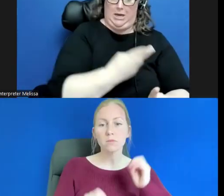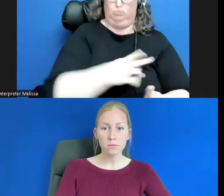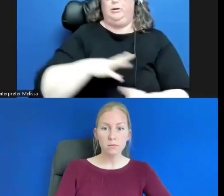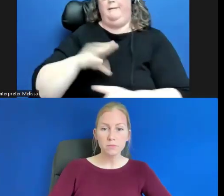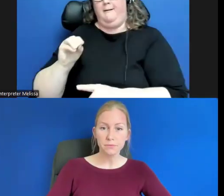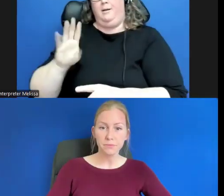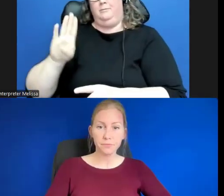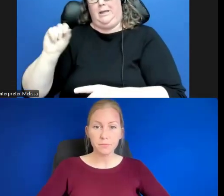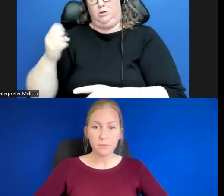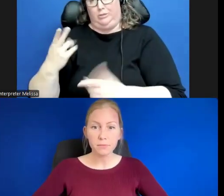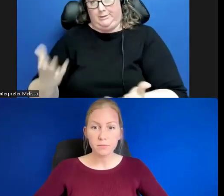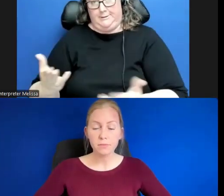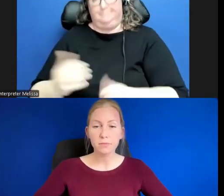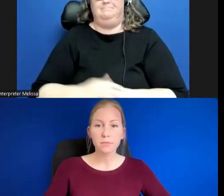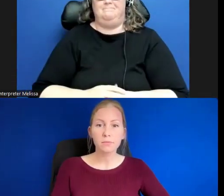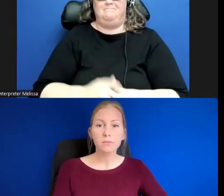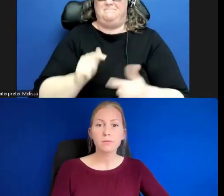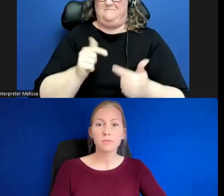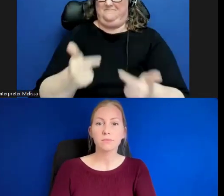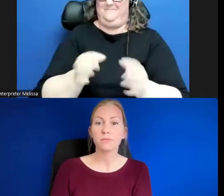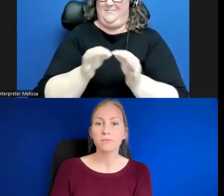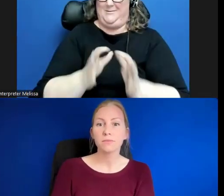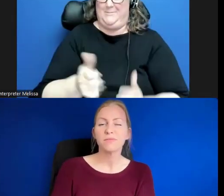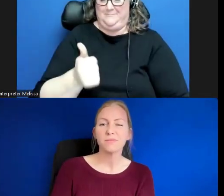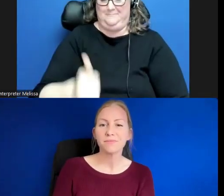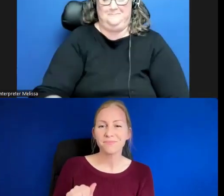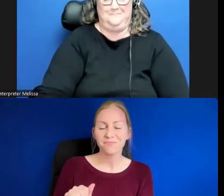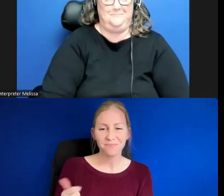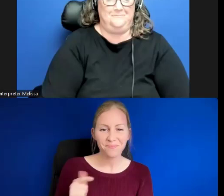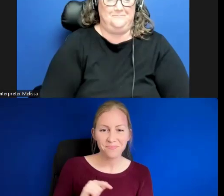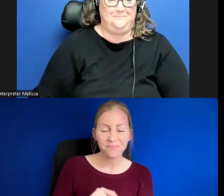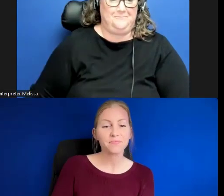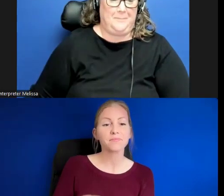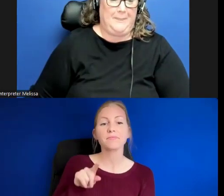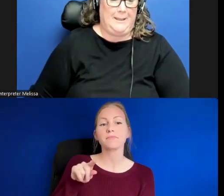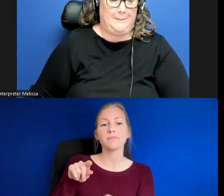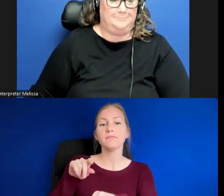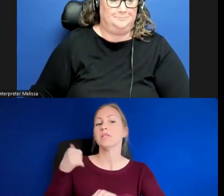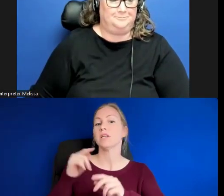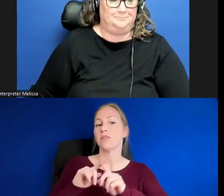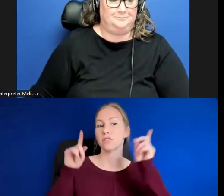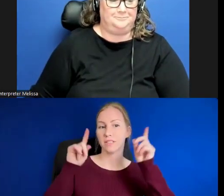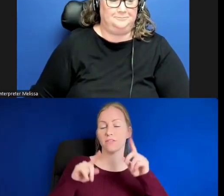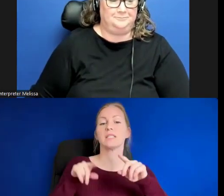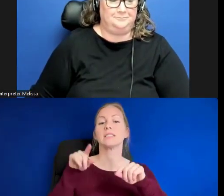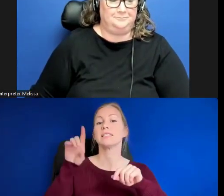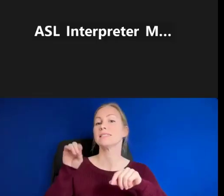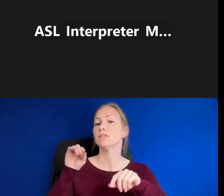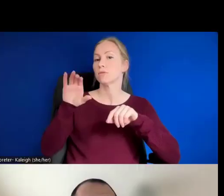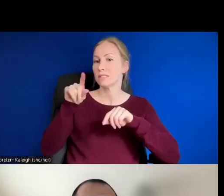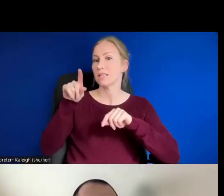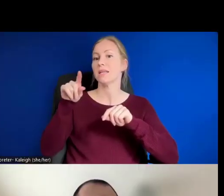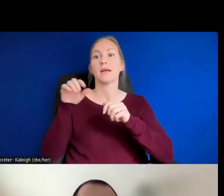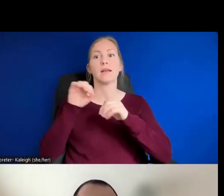facilities. Another difference is that DOC, in its oversight of Bridgewater, fails to comply with applicable state law and standards